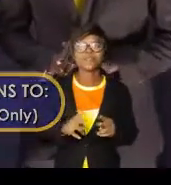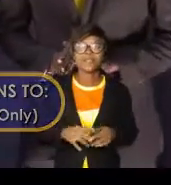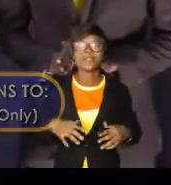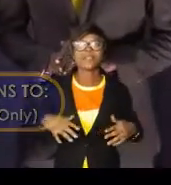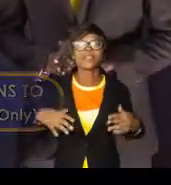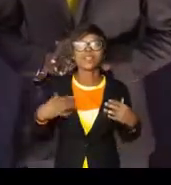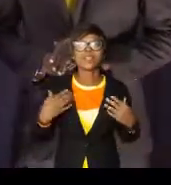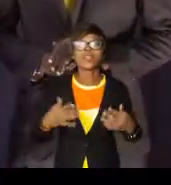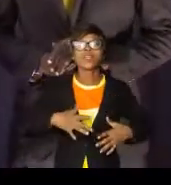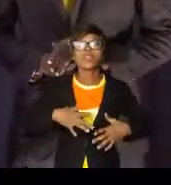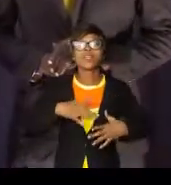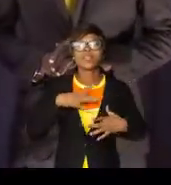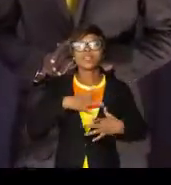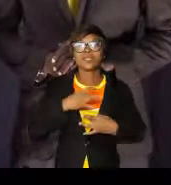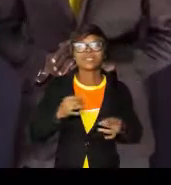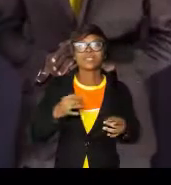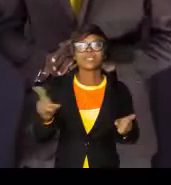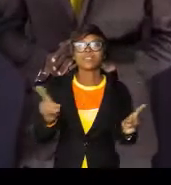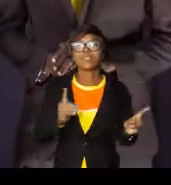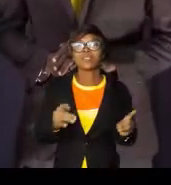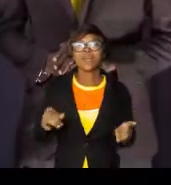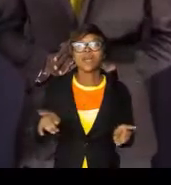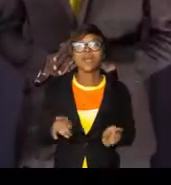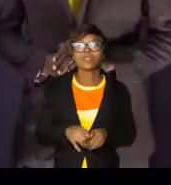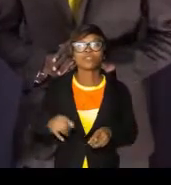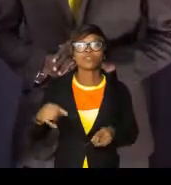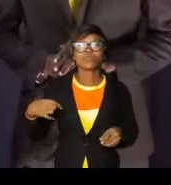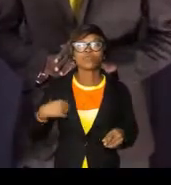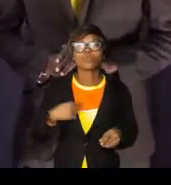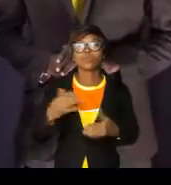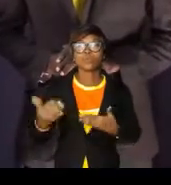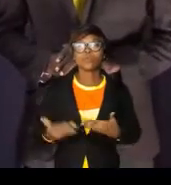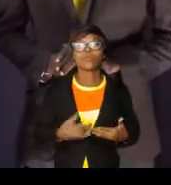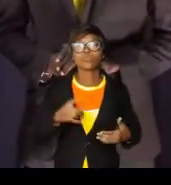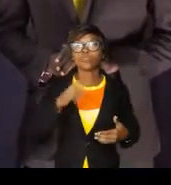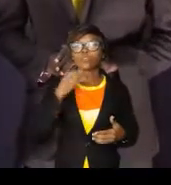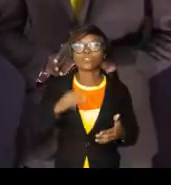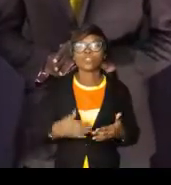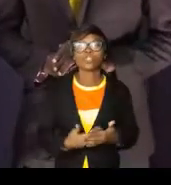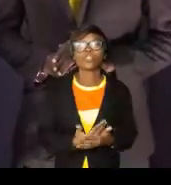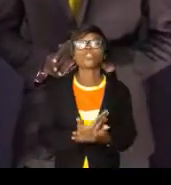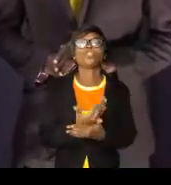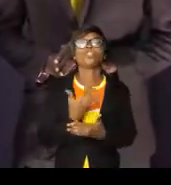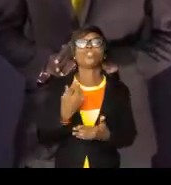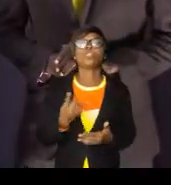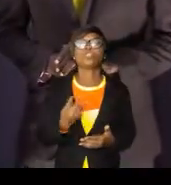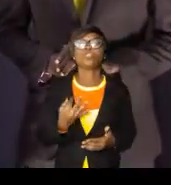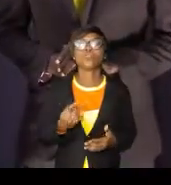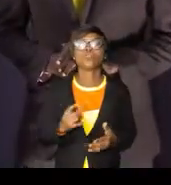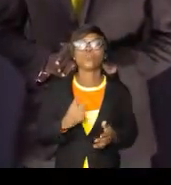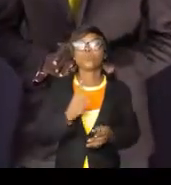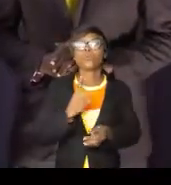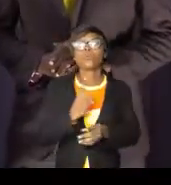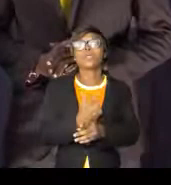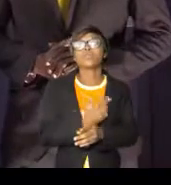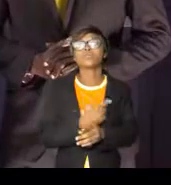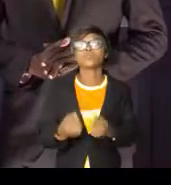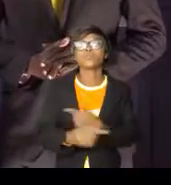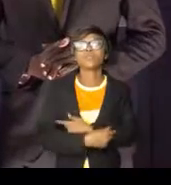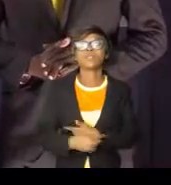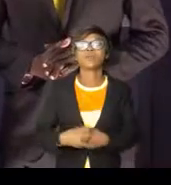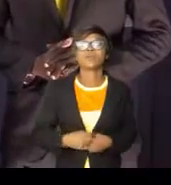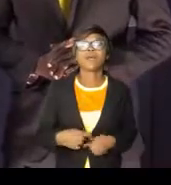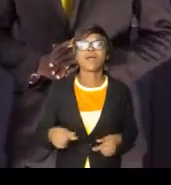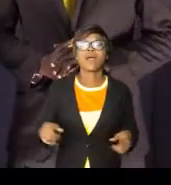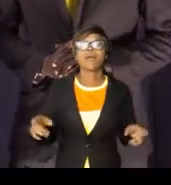indeed for us learning with you today, as we have brought you new lessons in English language, mathematics, and of course, general